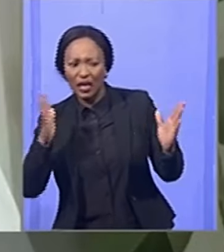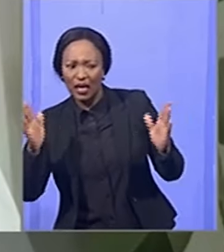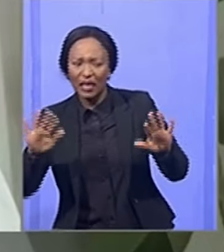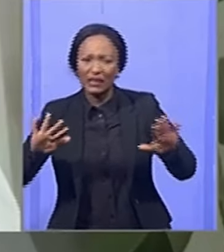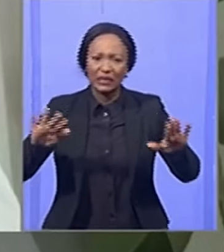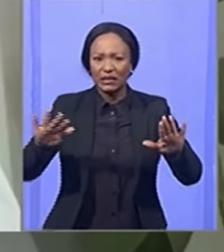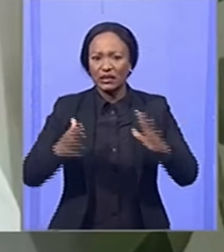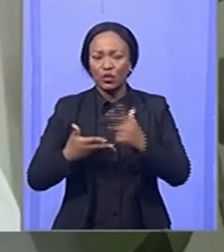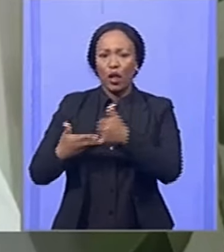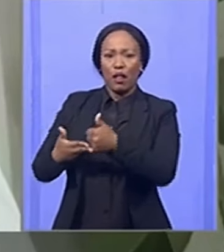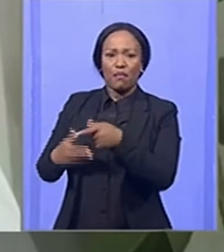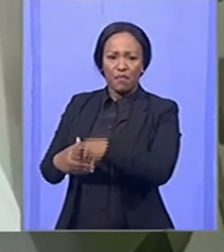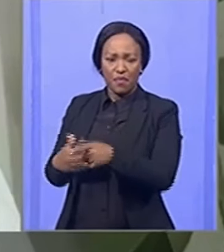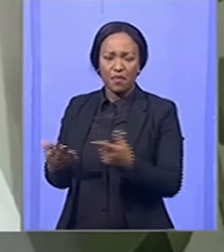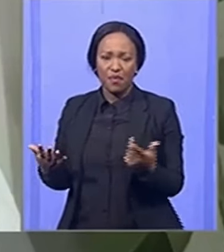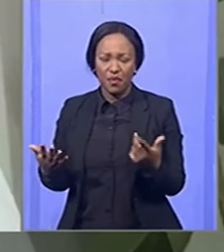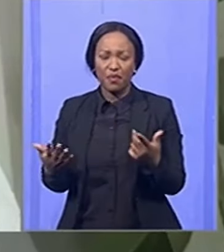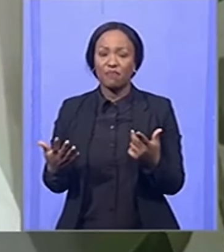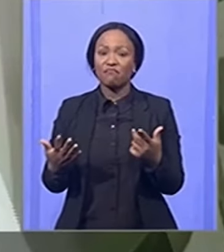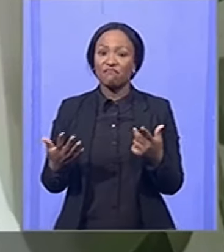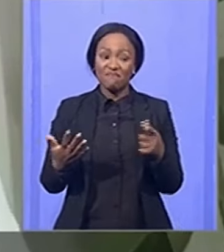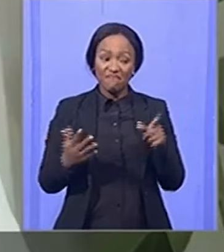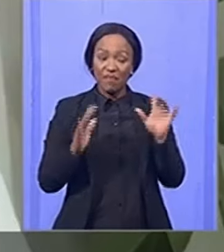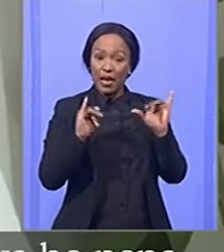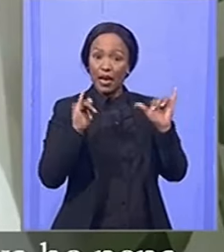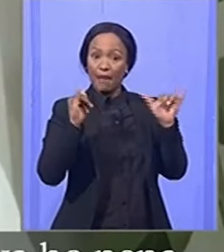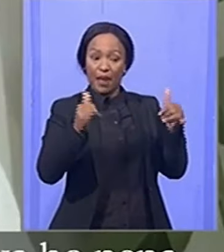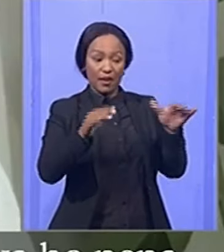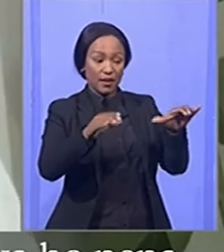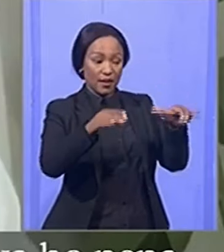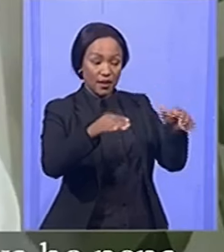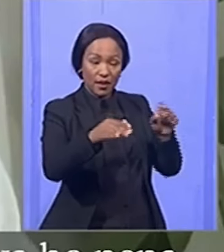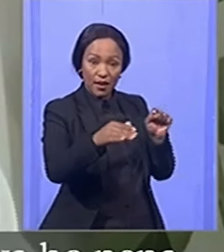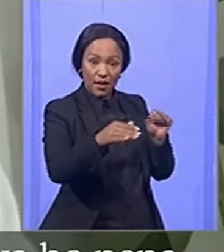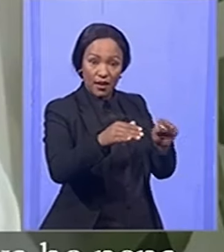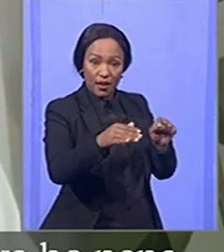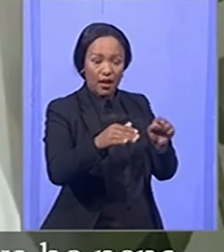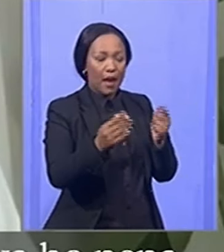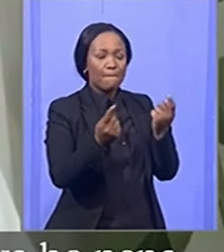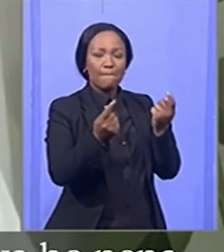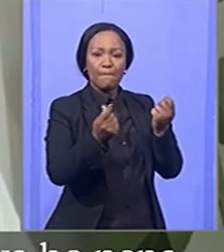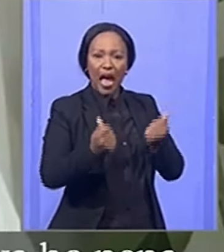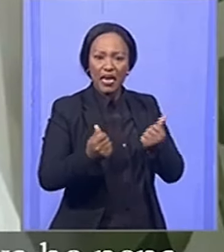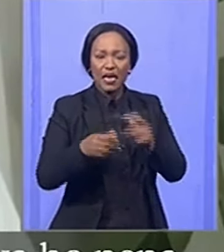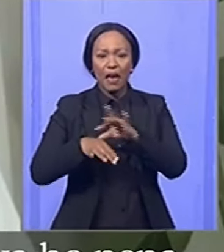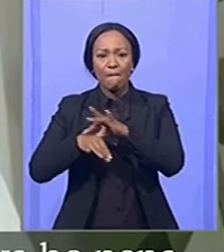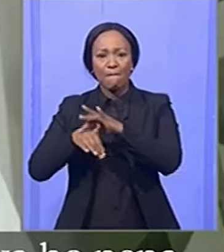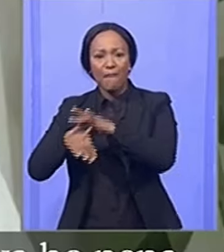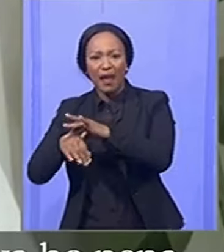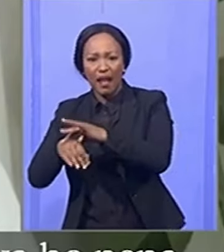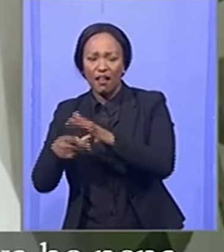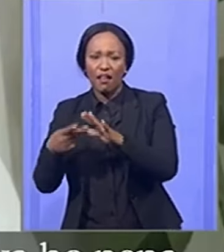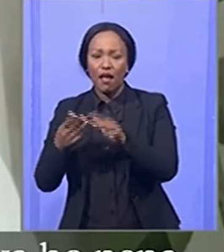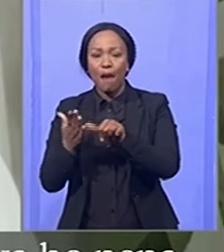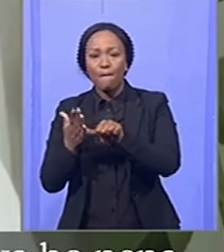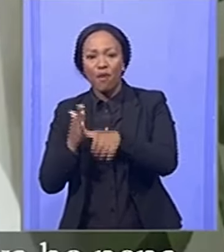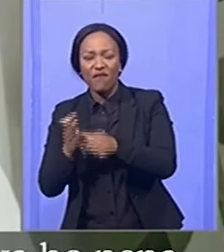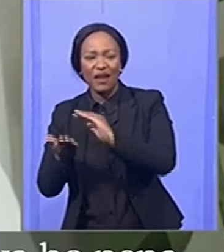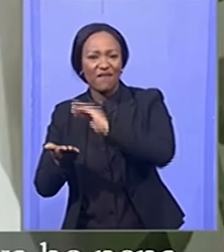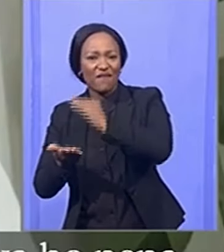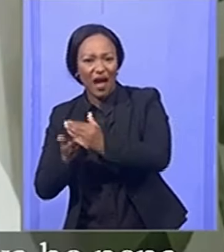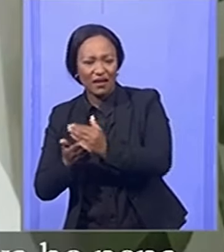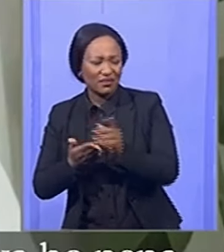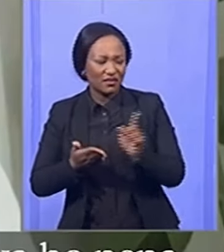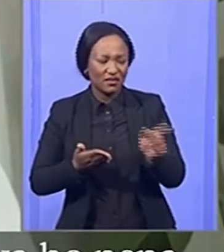these companies for failing to pay over the money for medical insurance and the money for the Provident Fund. As a